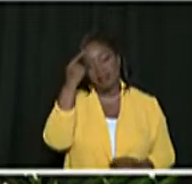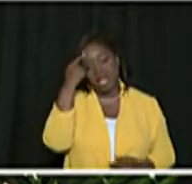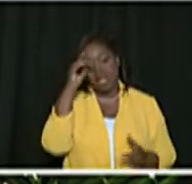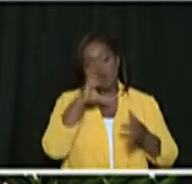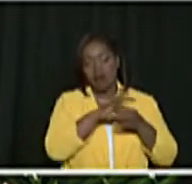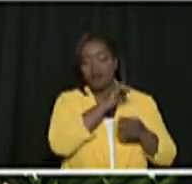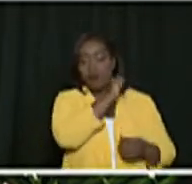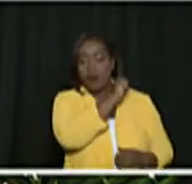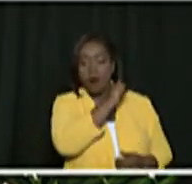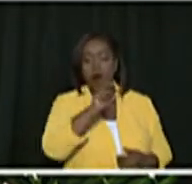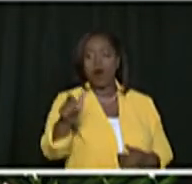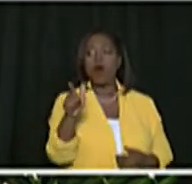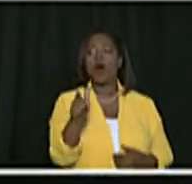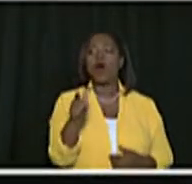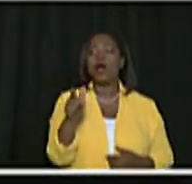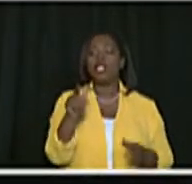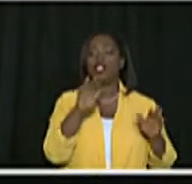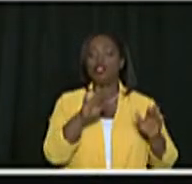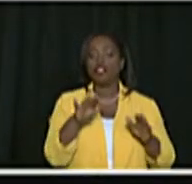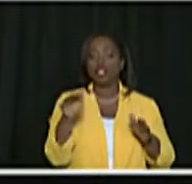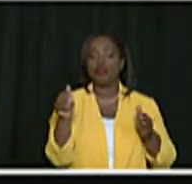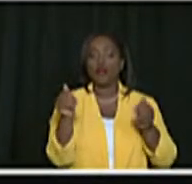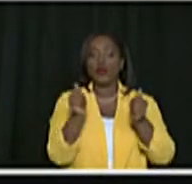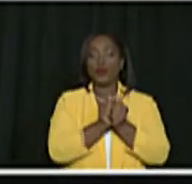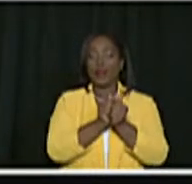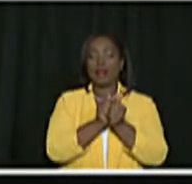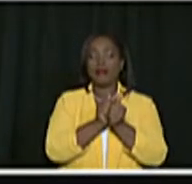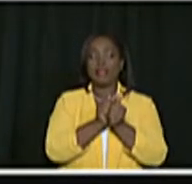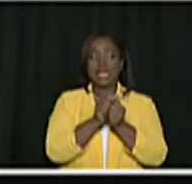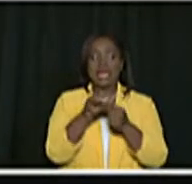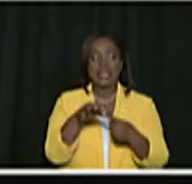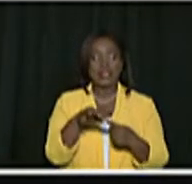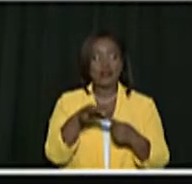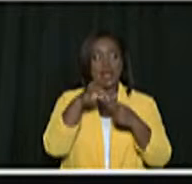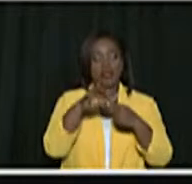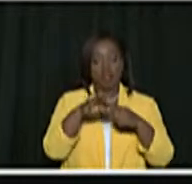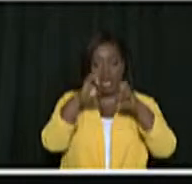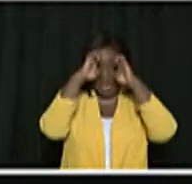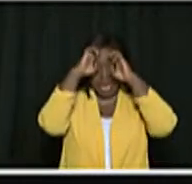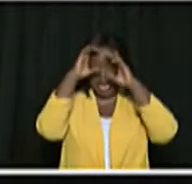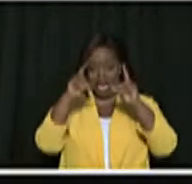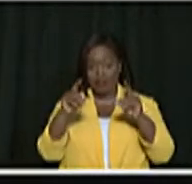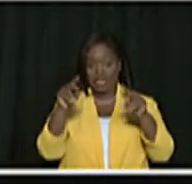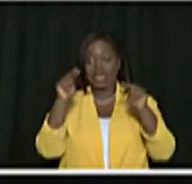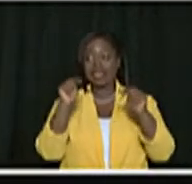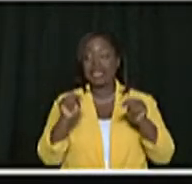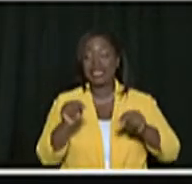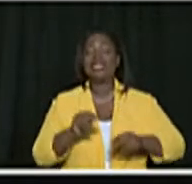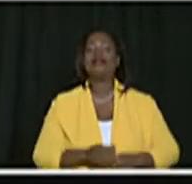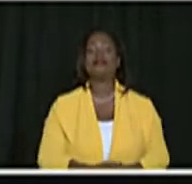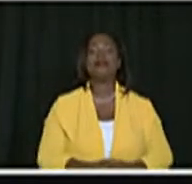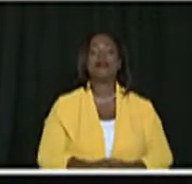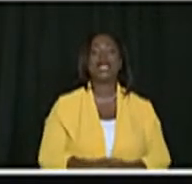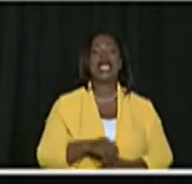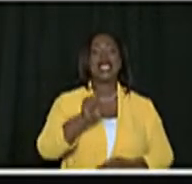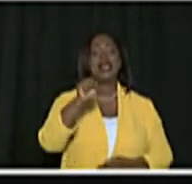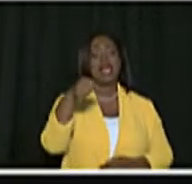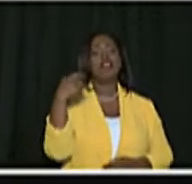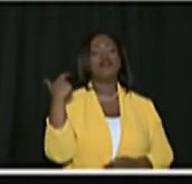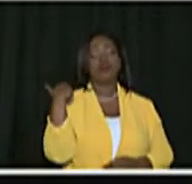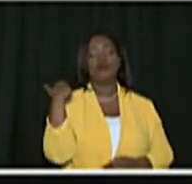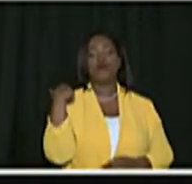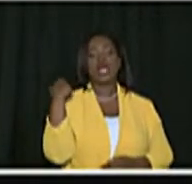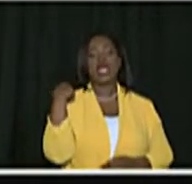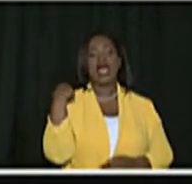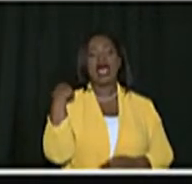children with special educational needs. We have our special education unit at the ministry, and they'll be devising programs